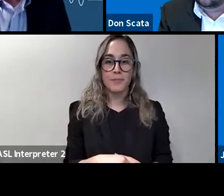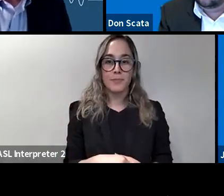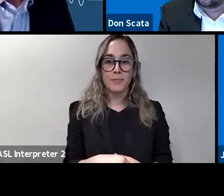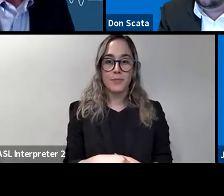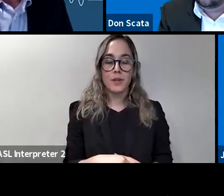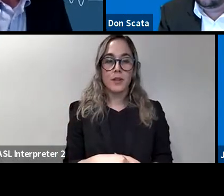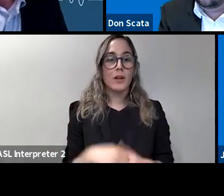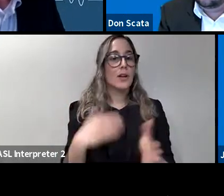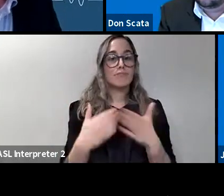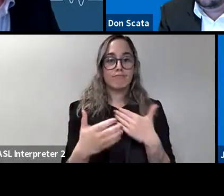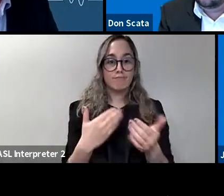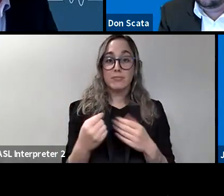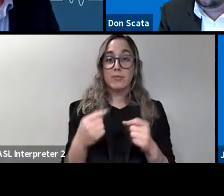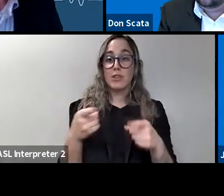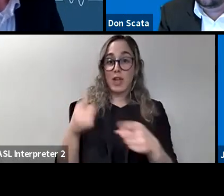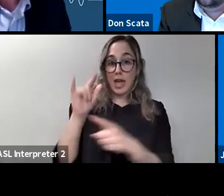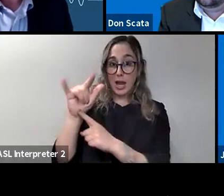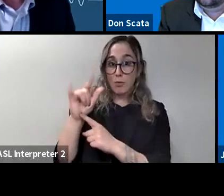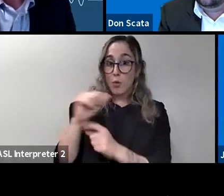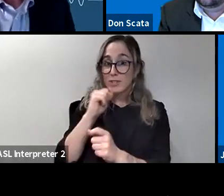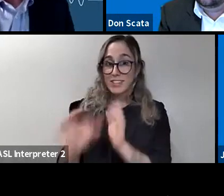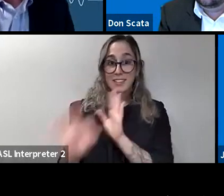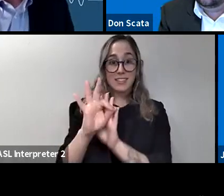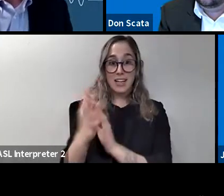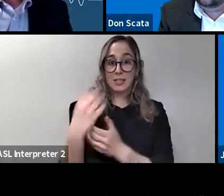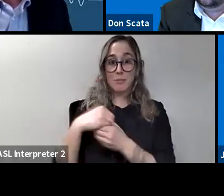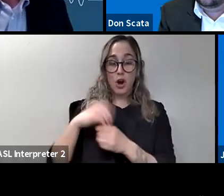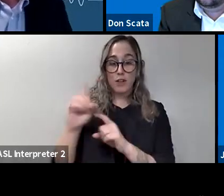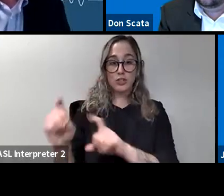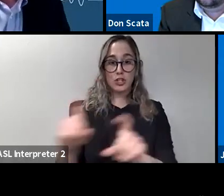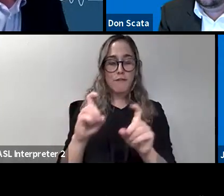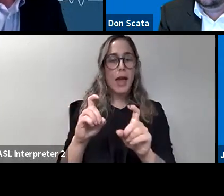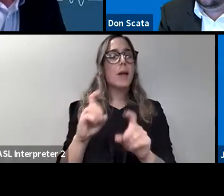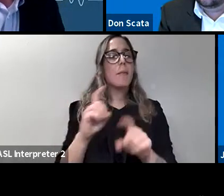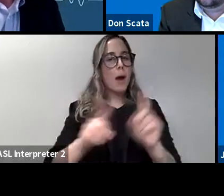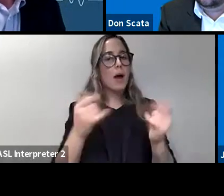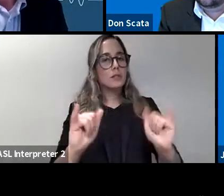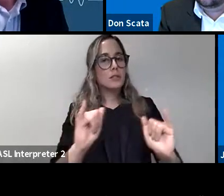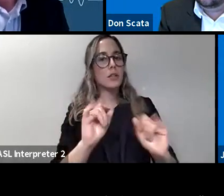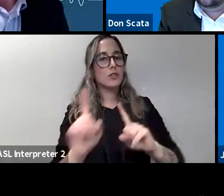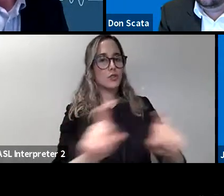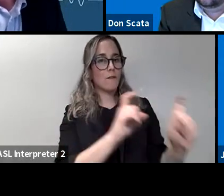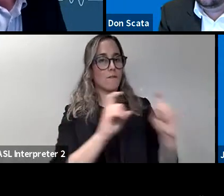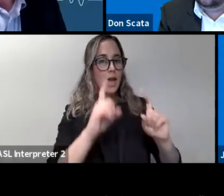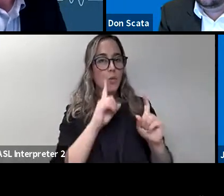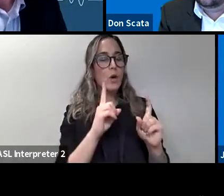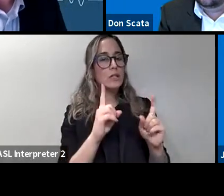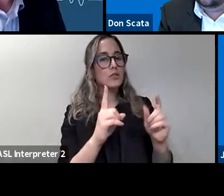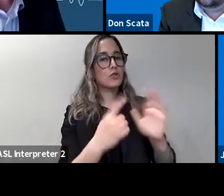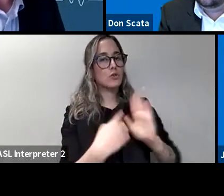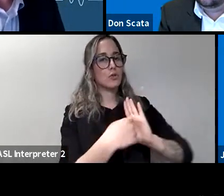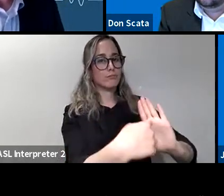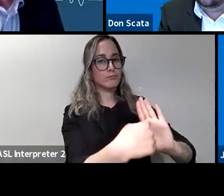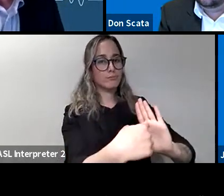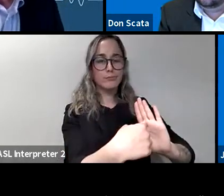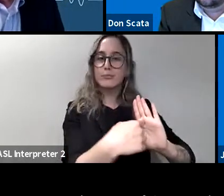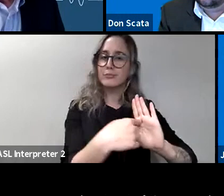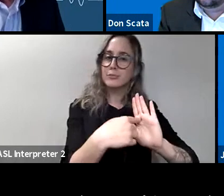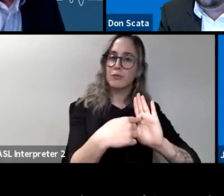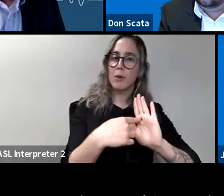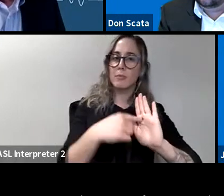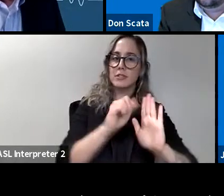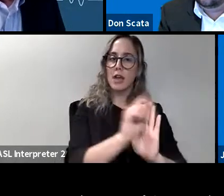Even though a community's airport was not selected to be part of the survey was designed to collectively represent, though, all the nation's airport communities.